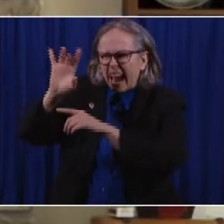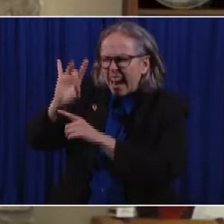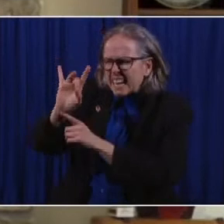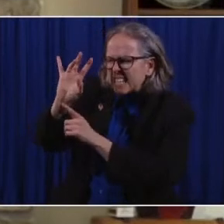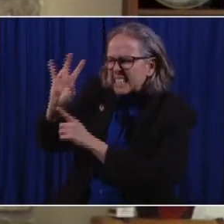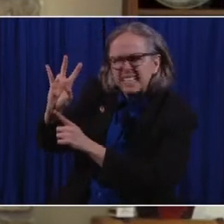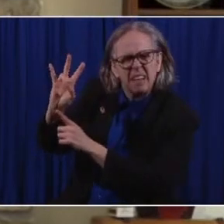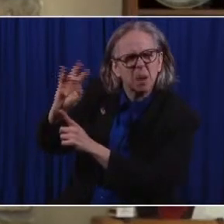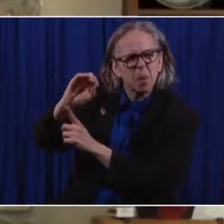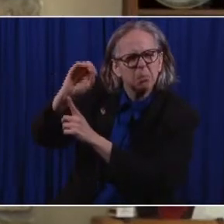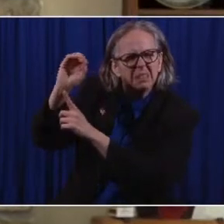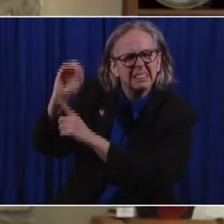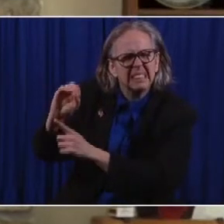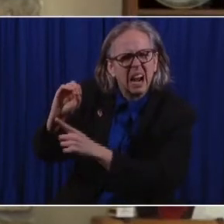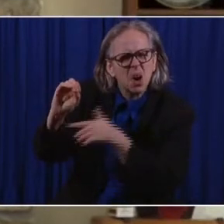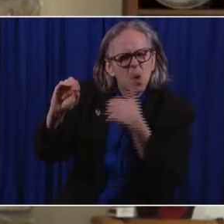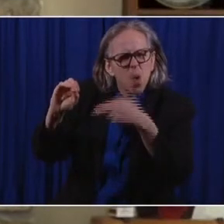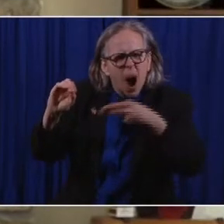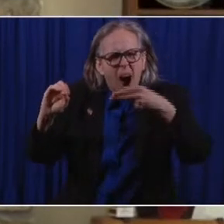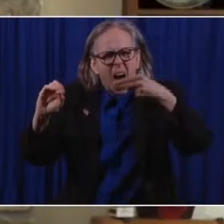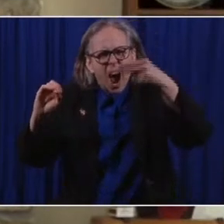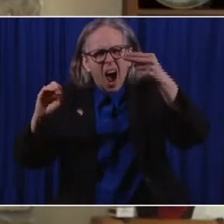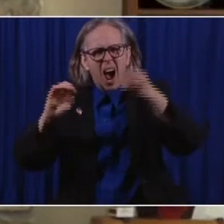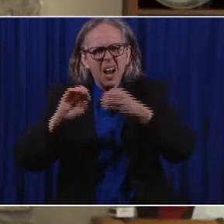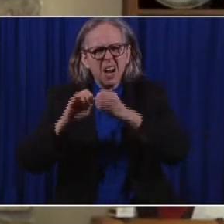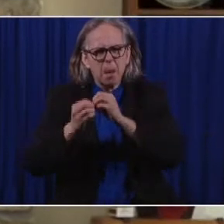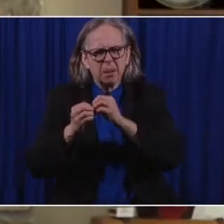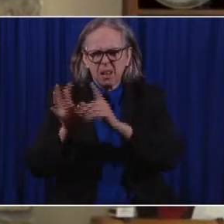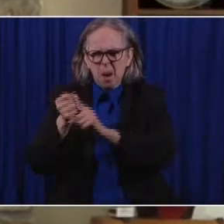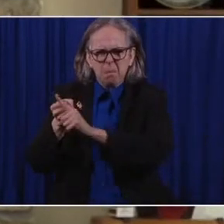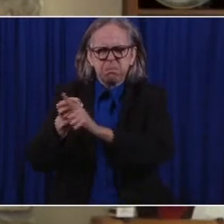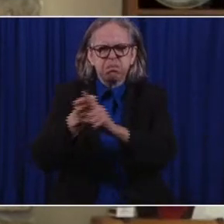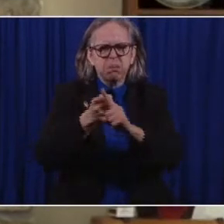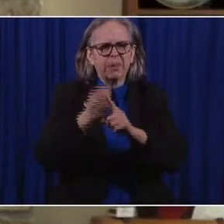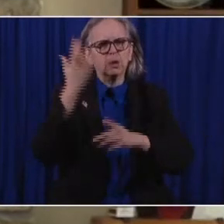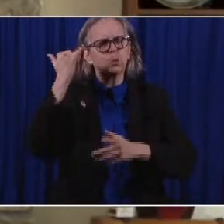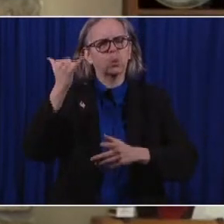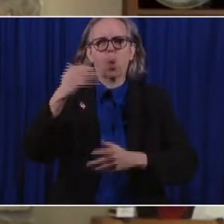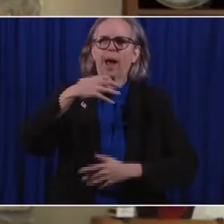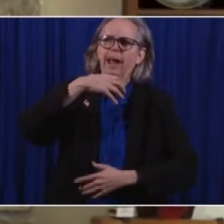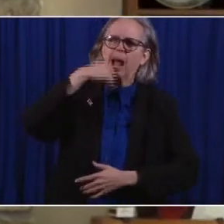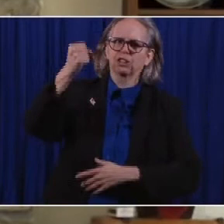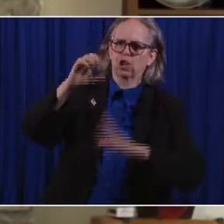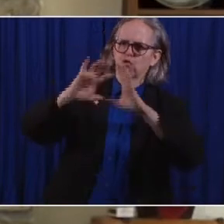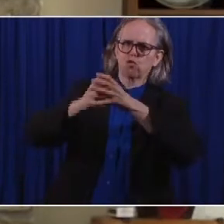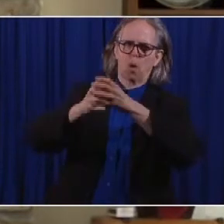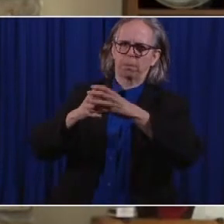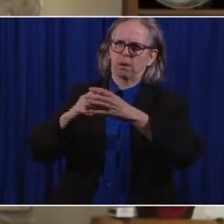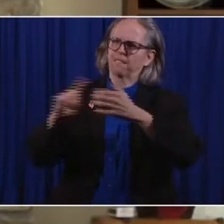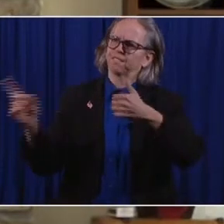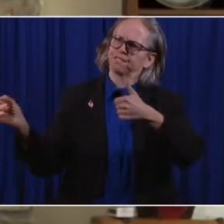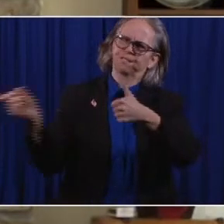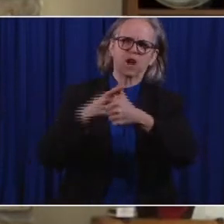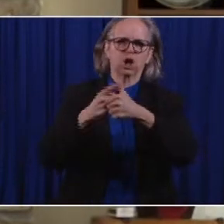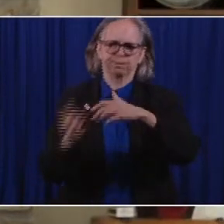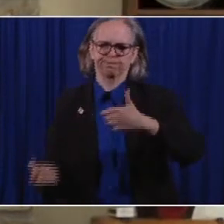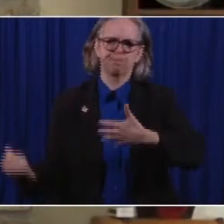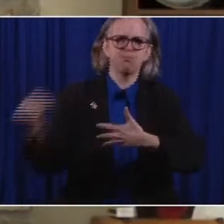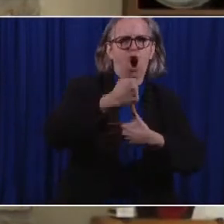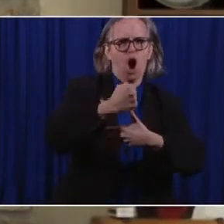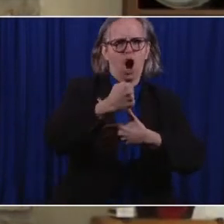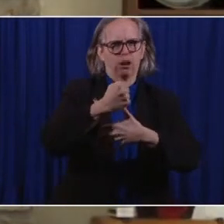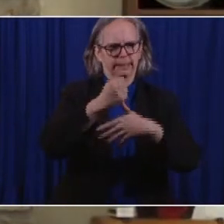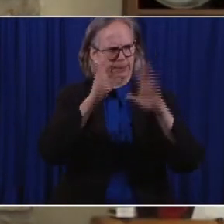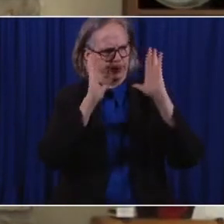So we have gone at this, and we have gone at this, very, very hard. Let